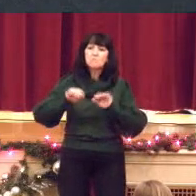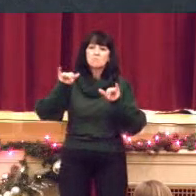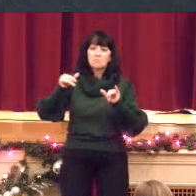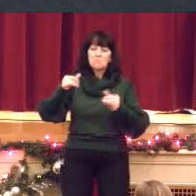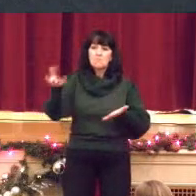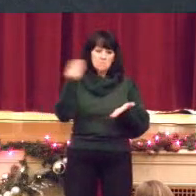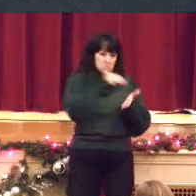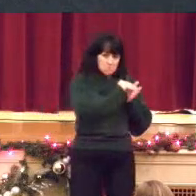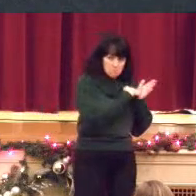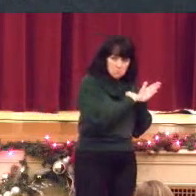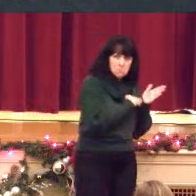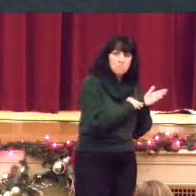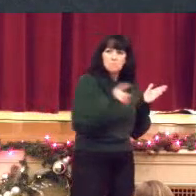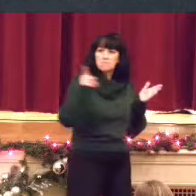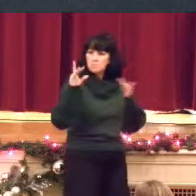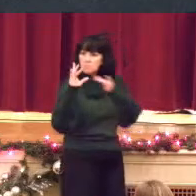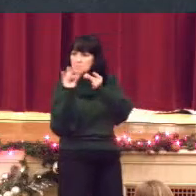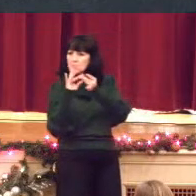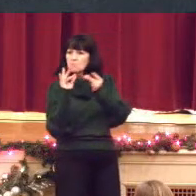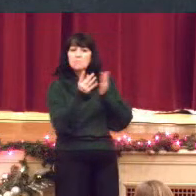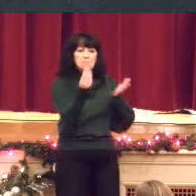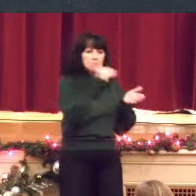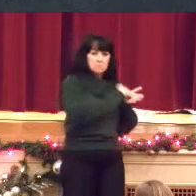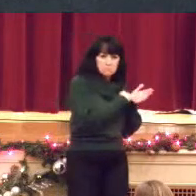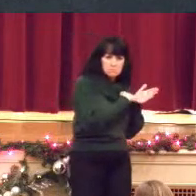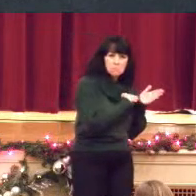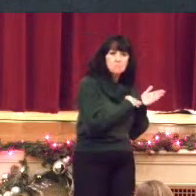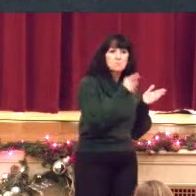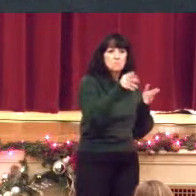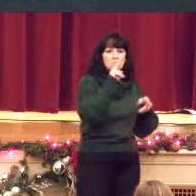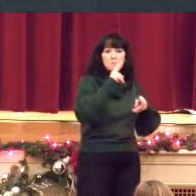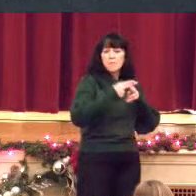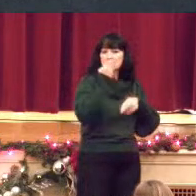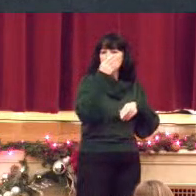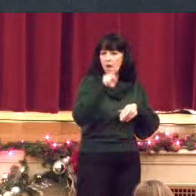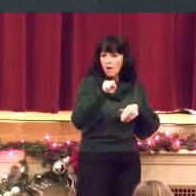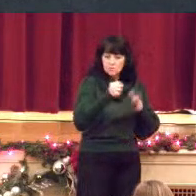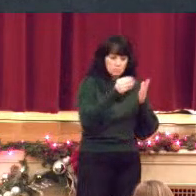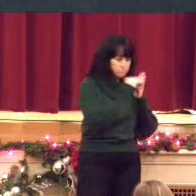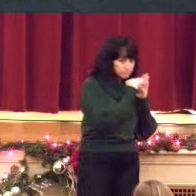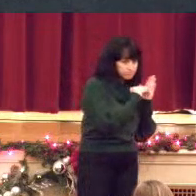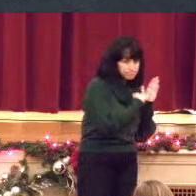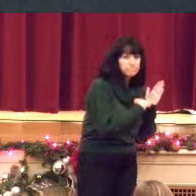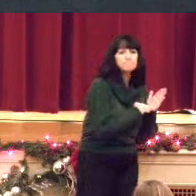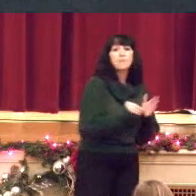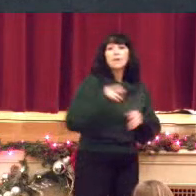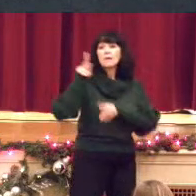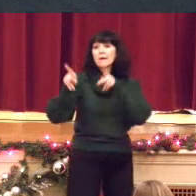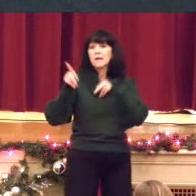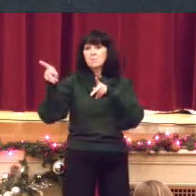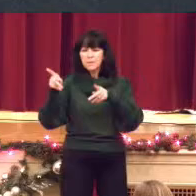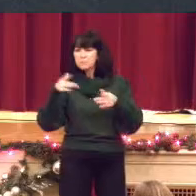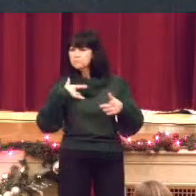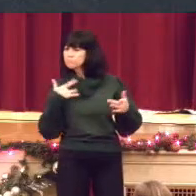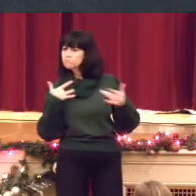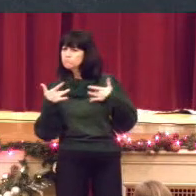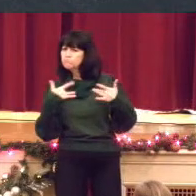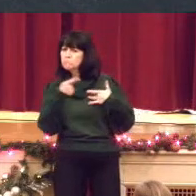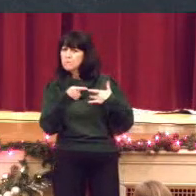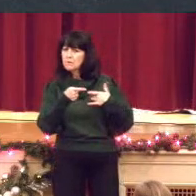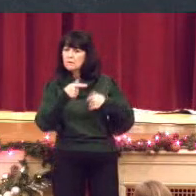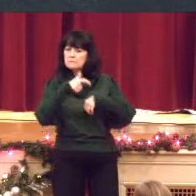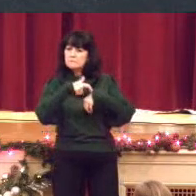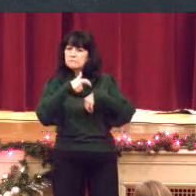repeatedly. The governor mentioned the high school piece. We know we've got to mention it. We've heard people talk about the timeline. So we met this